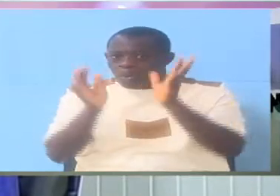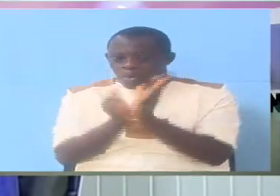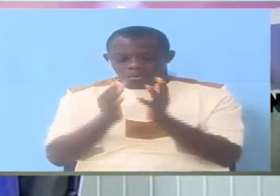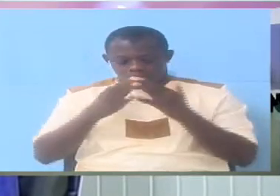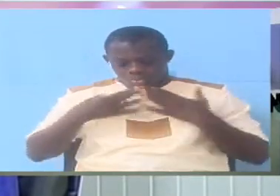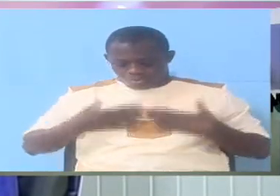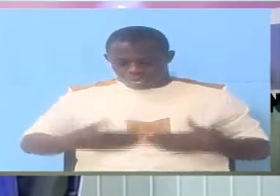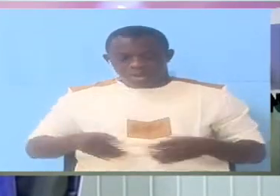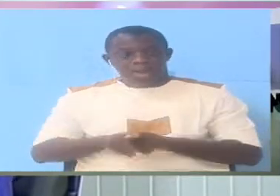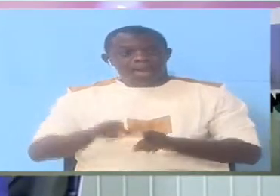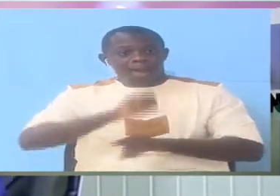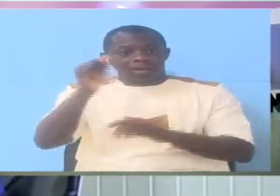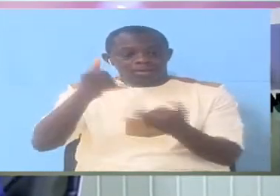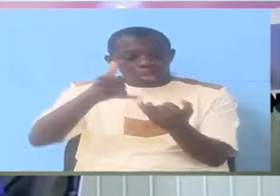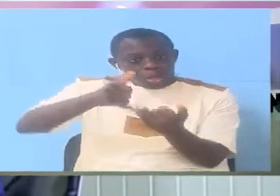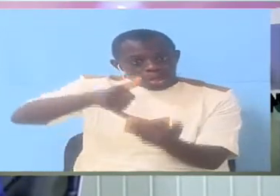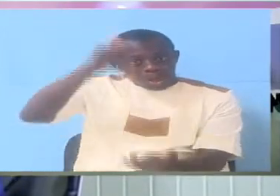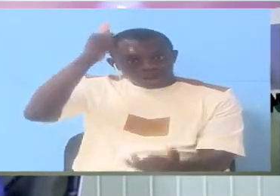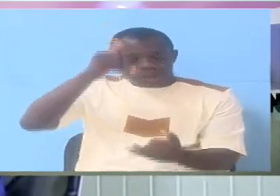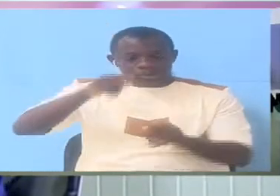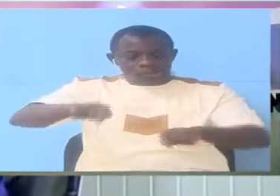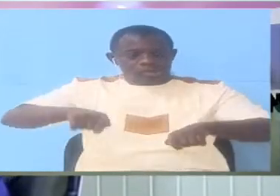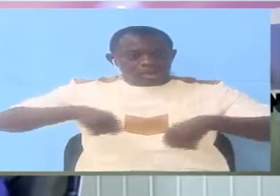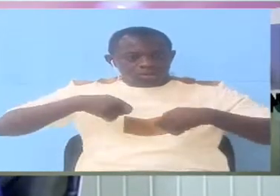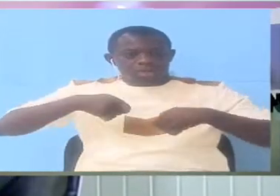voluminous trousers, which was always